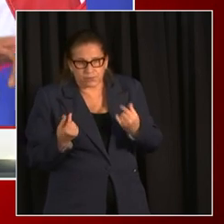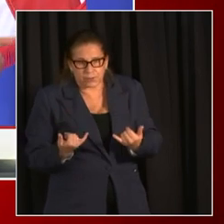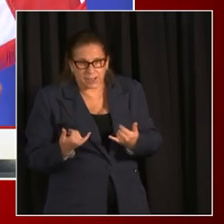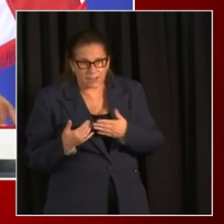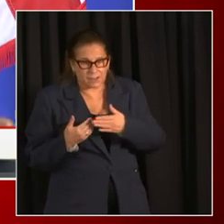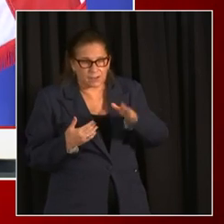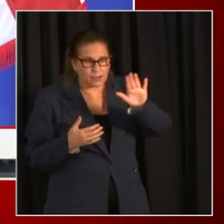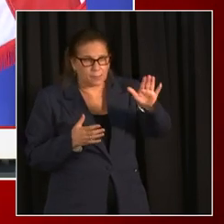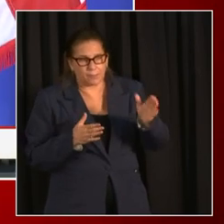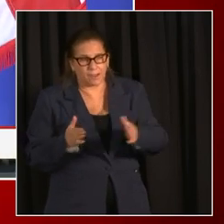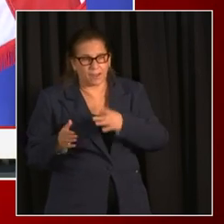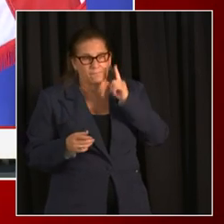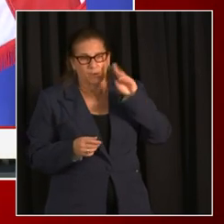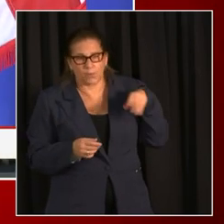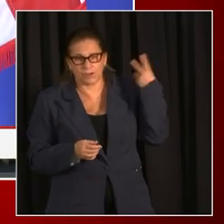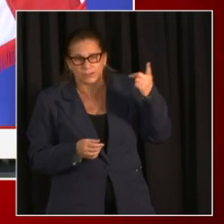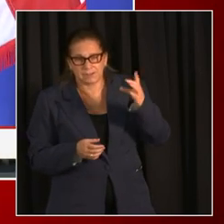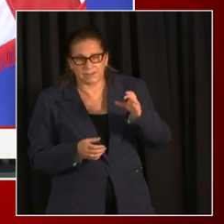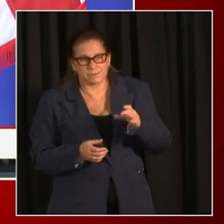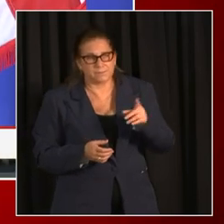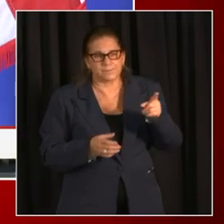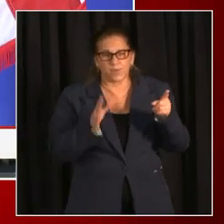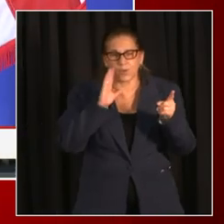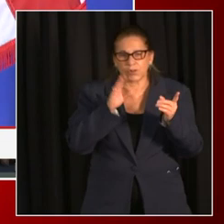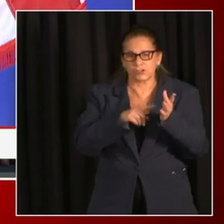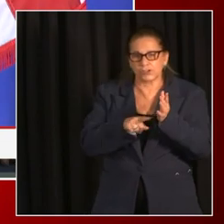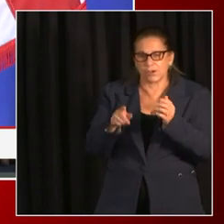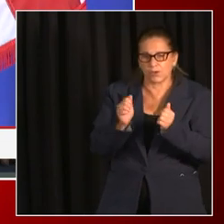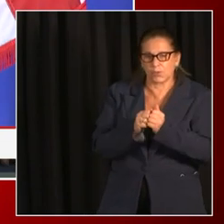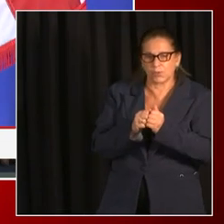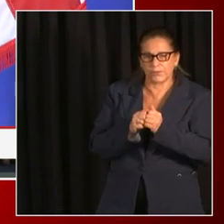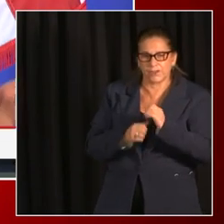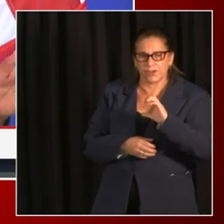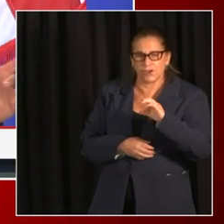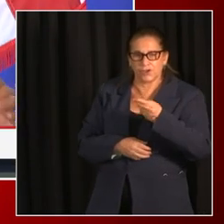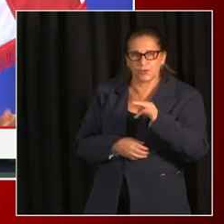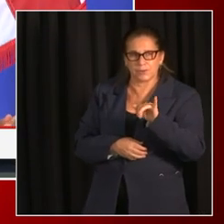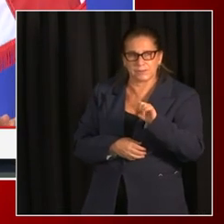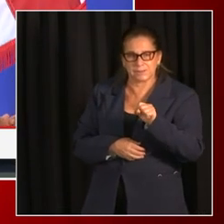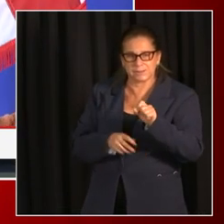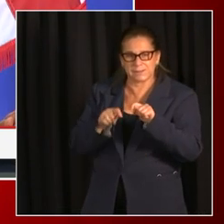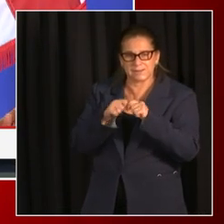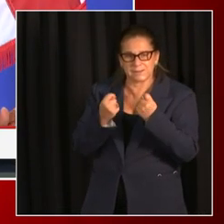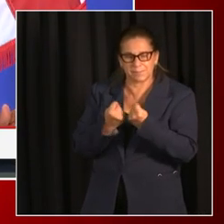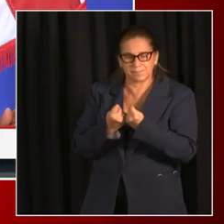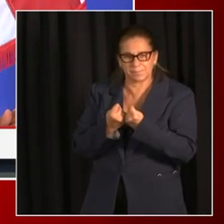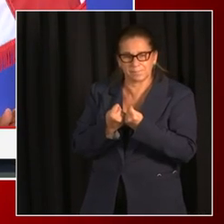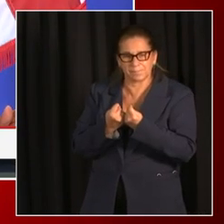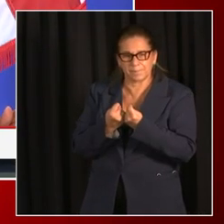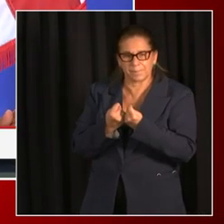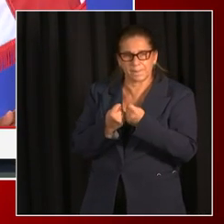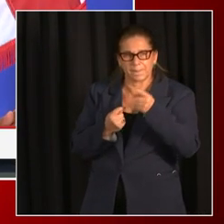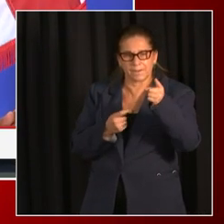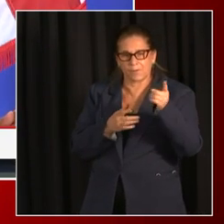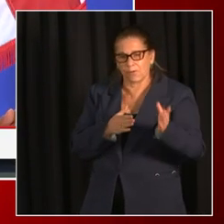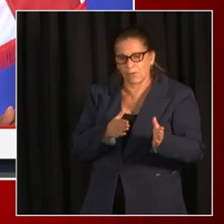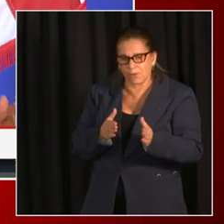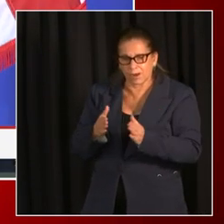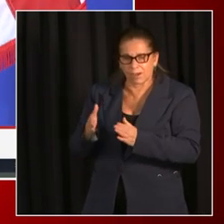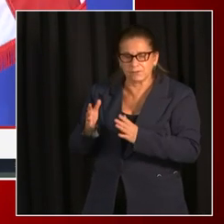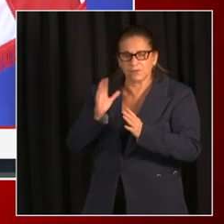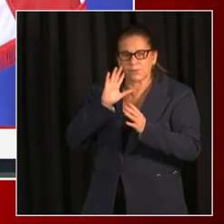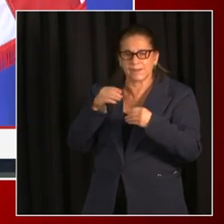I'll check in with Chris's team because have organizers, and we'll give a report out if we've gotten